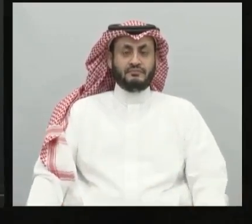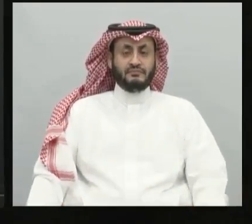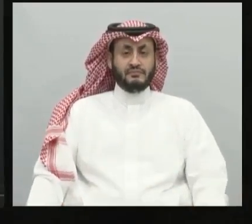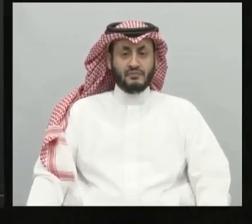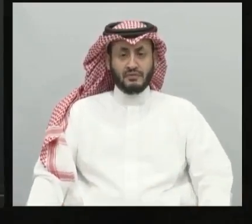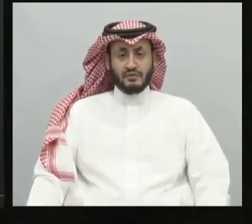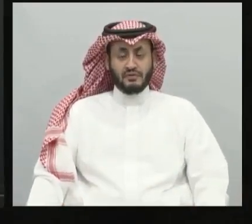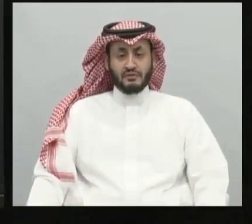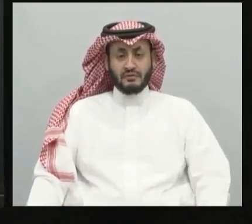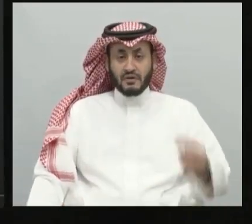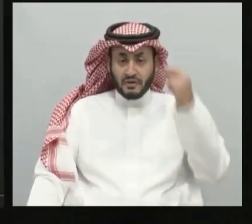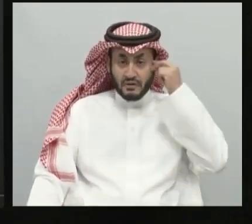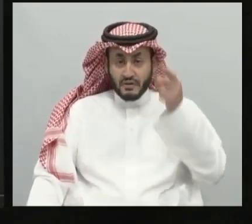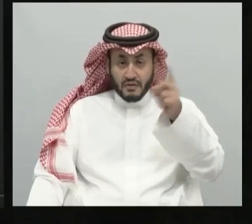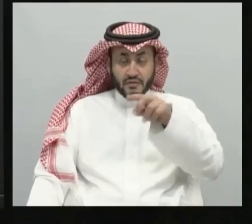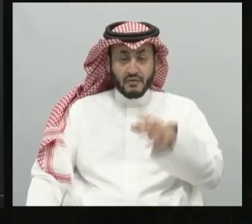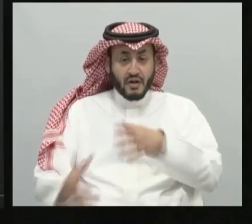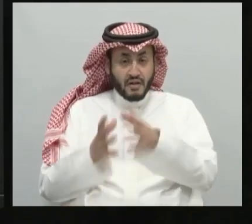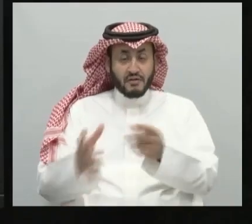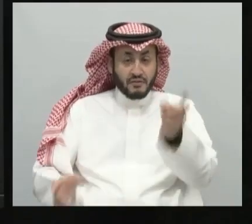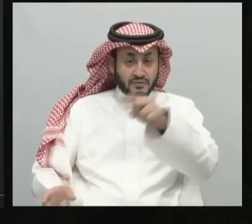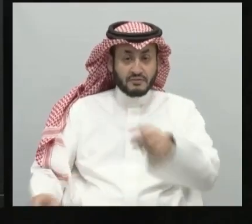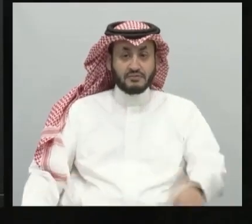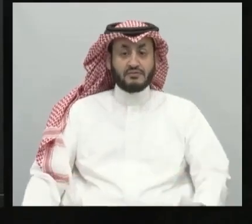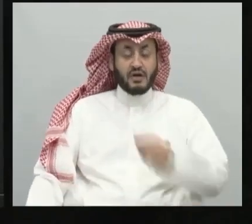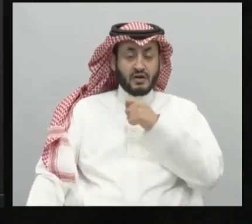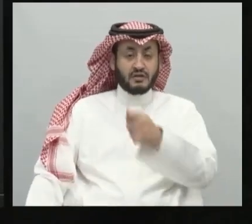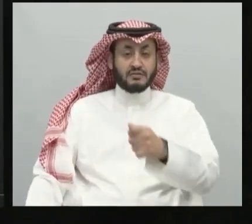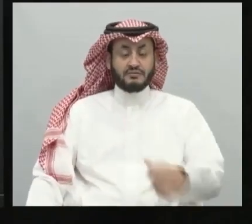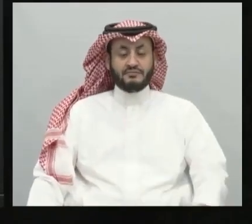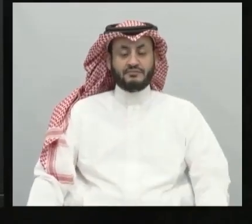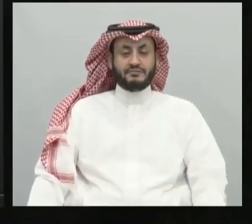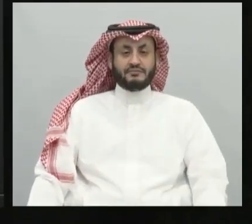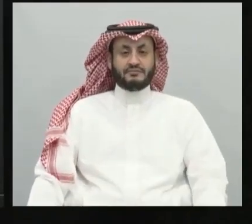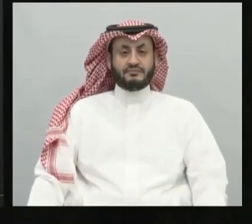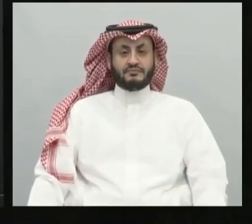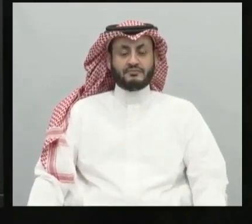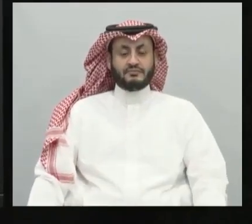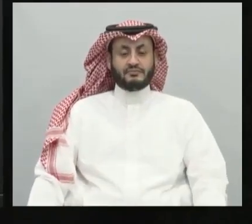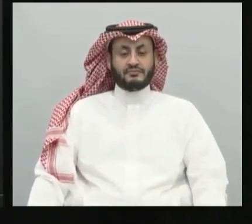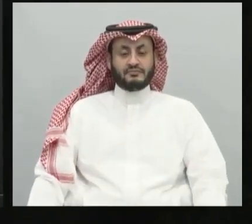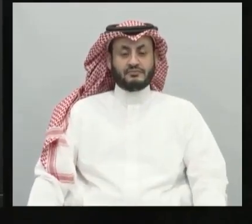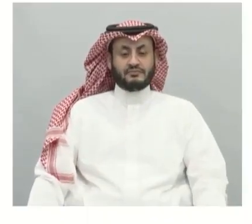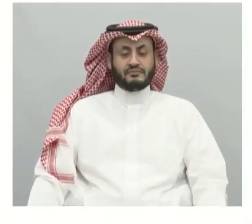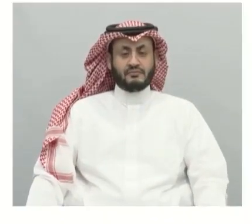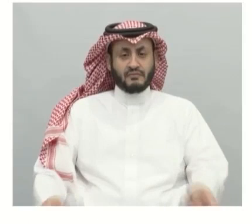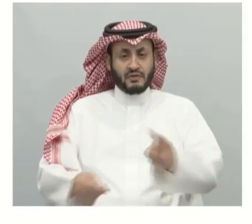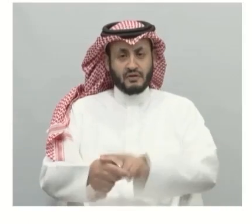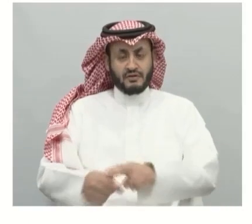see what is he going to do the interview about? Let's listen to this one more